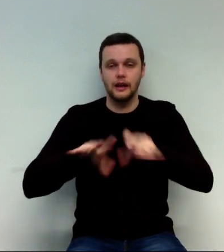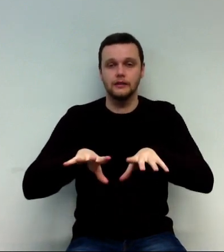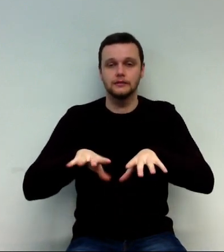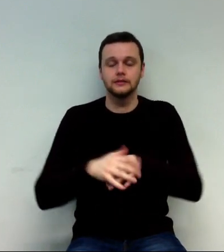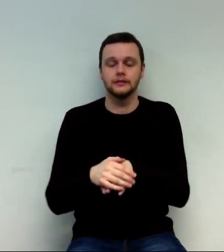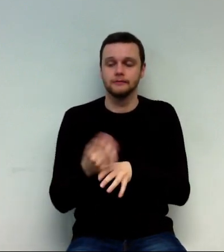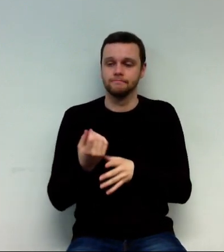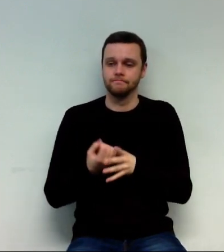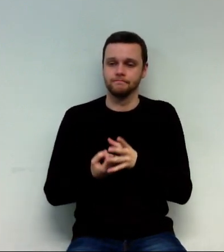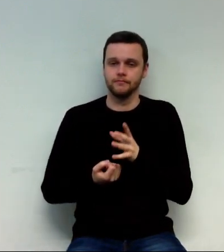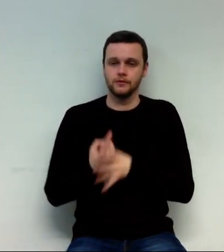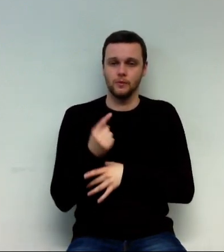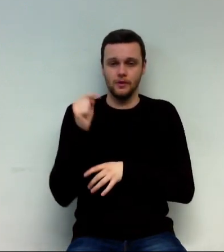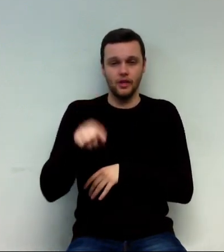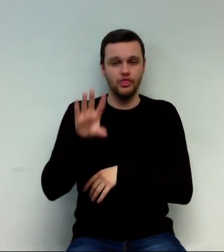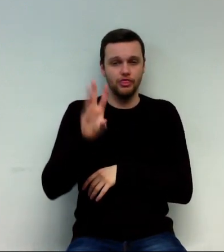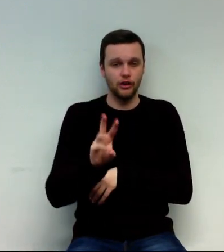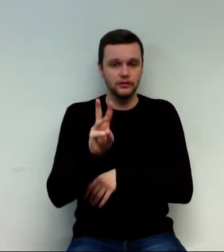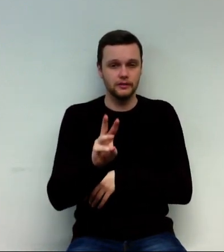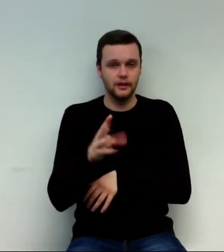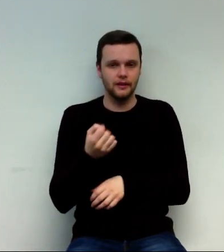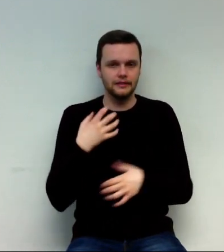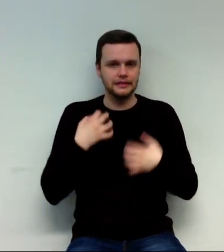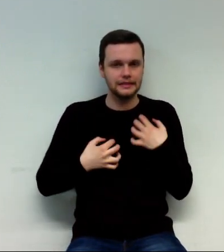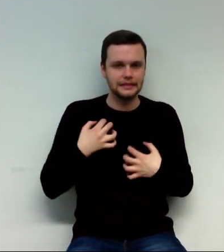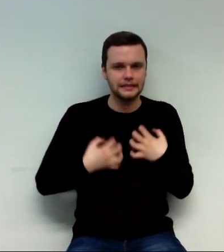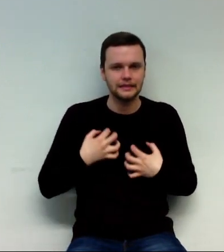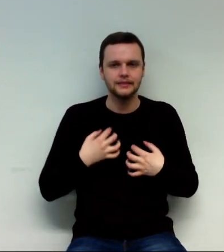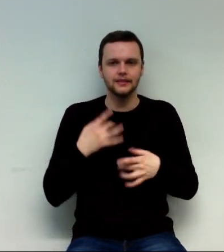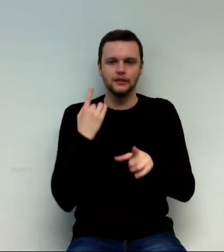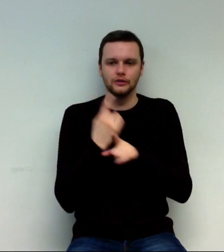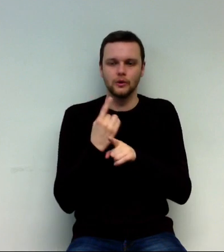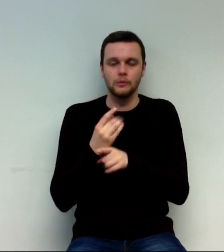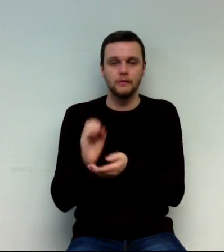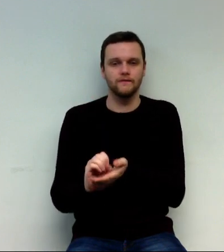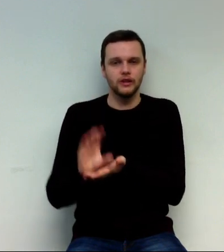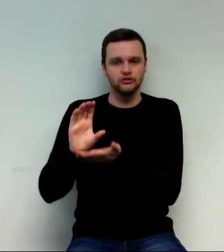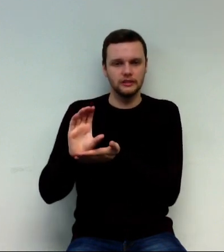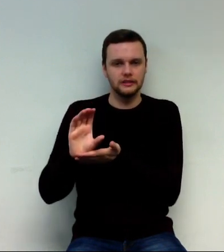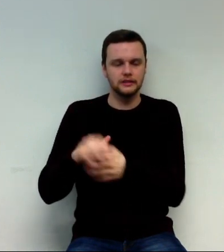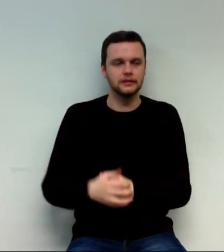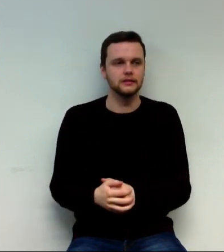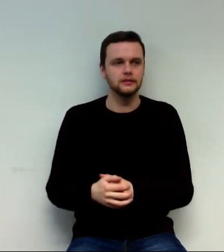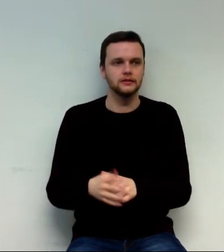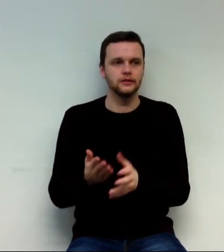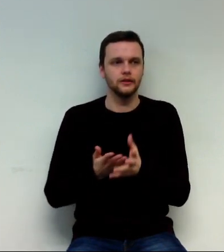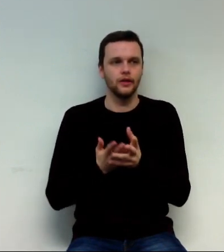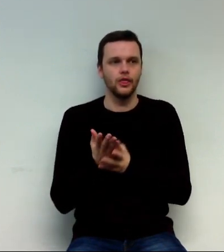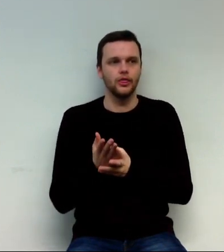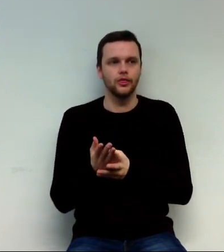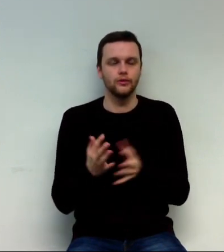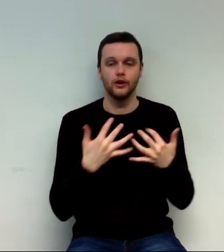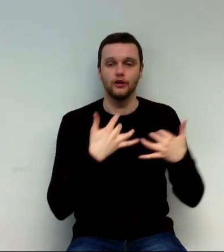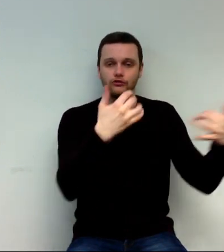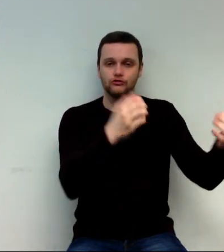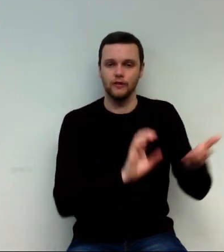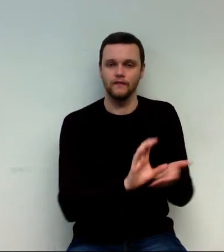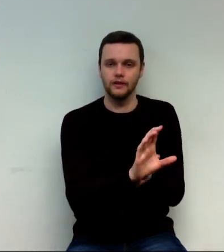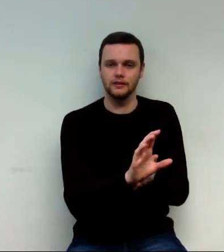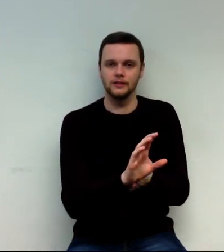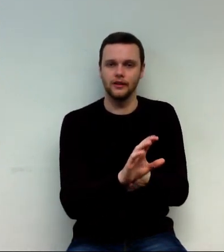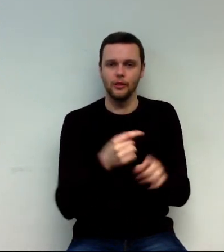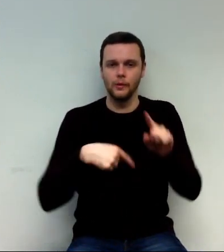Thursday, we're got a really exciting one. We're going to be talking about fundraising with crowdfunding experts